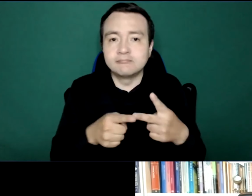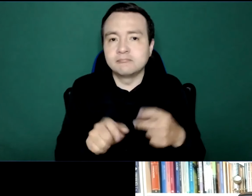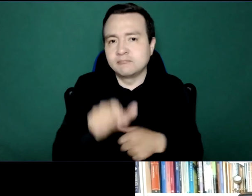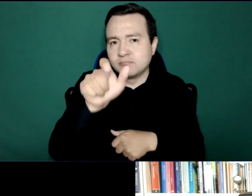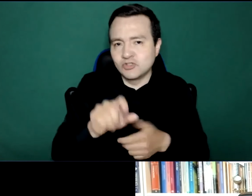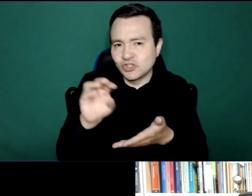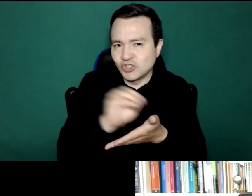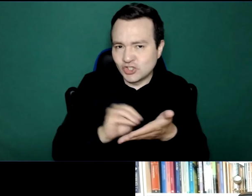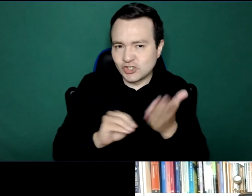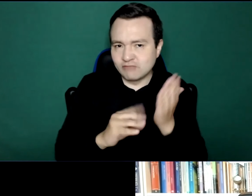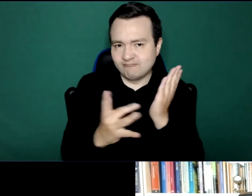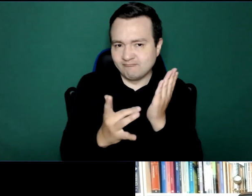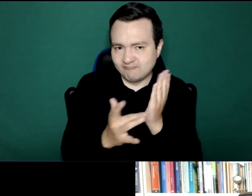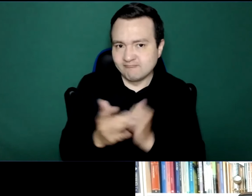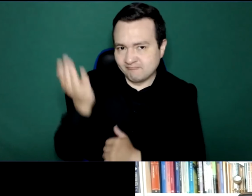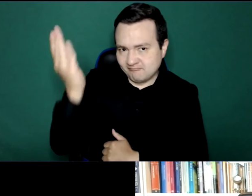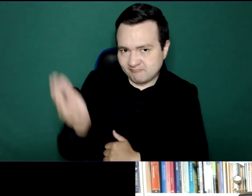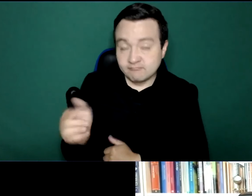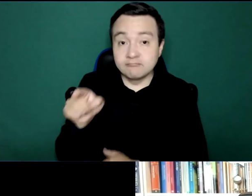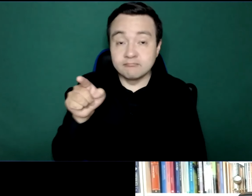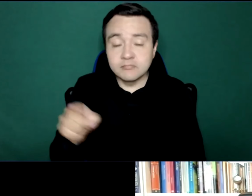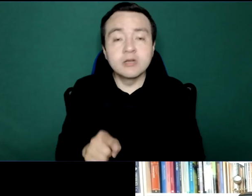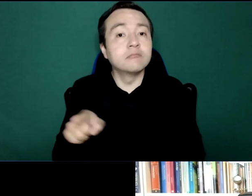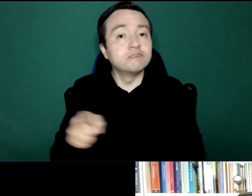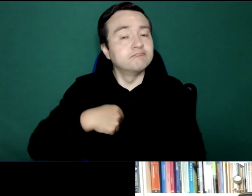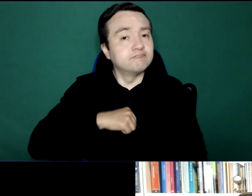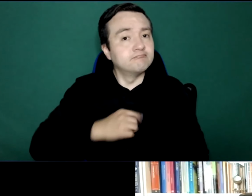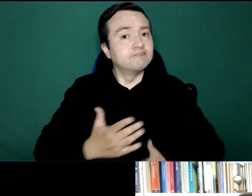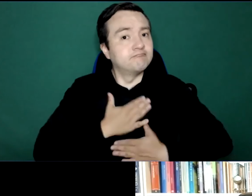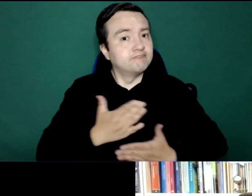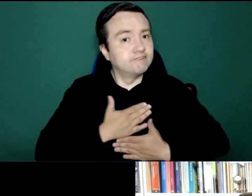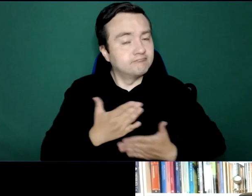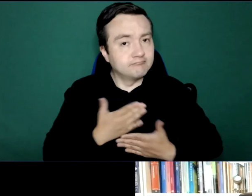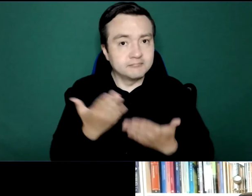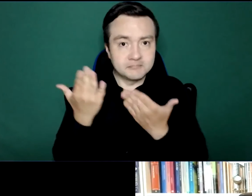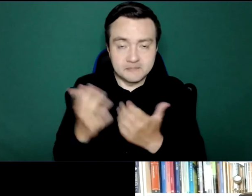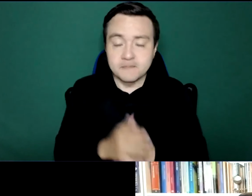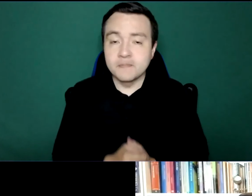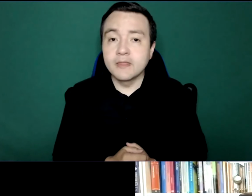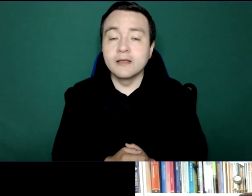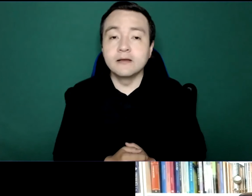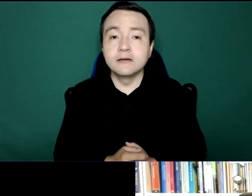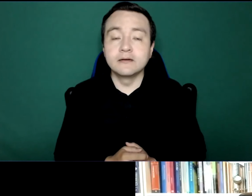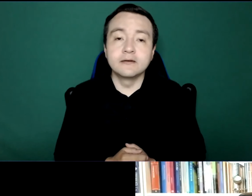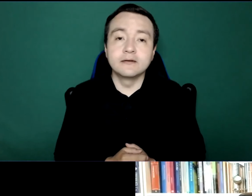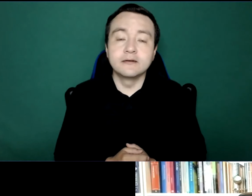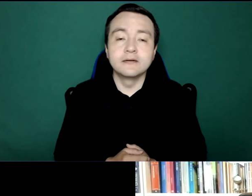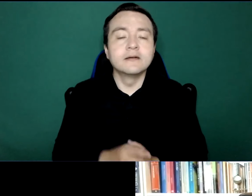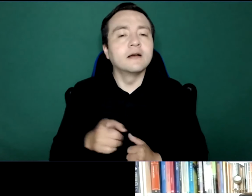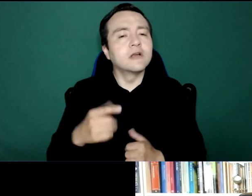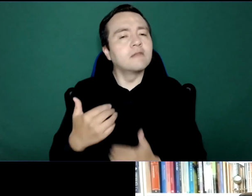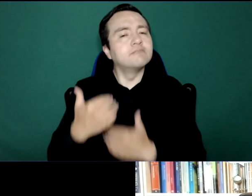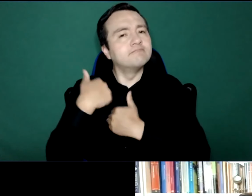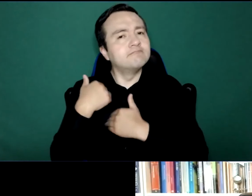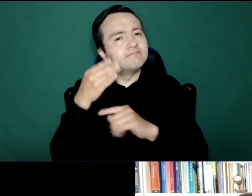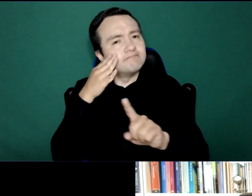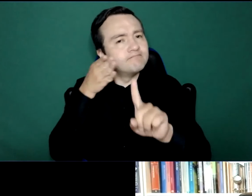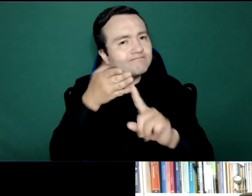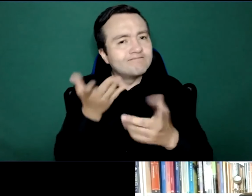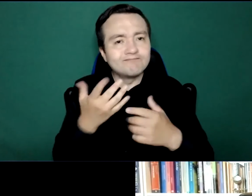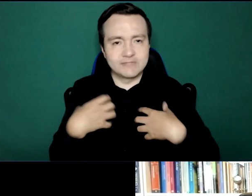we're really pleased also to have Federico Guanais, who's the deputy head of the health division at the OECD. We'll then